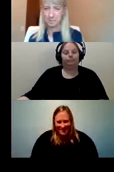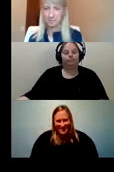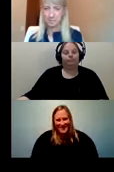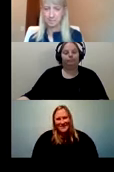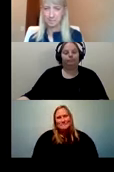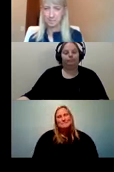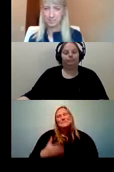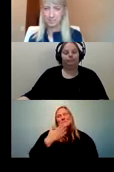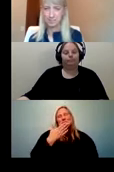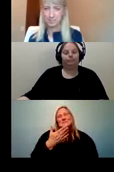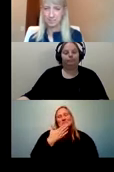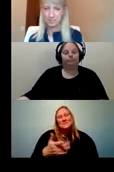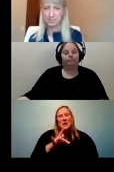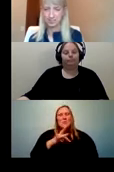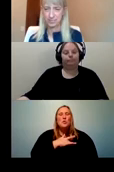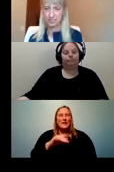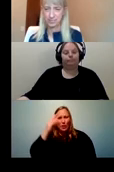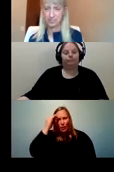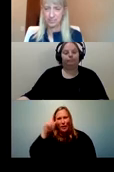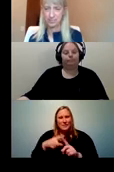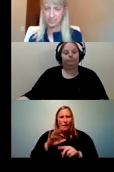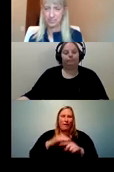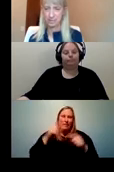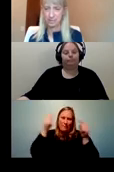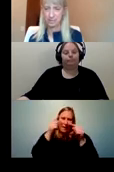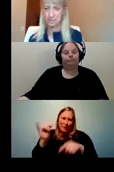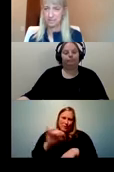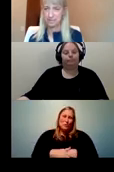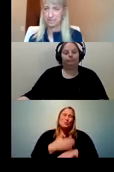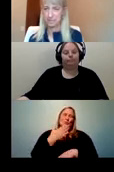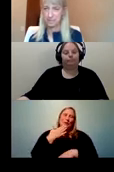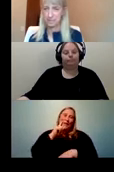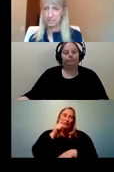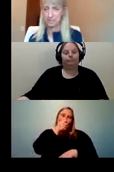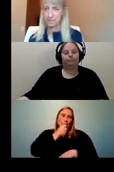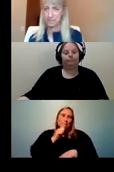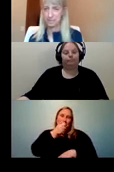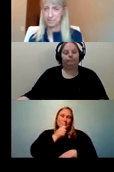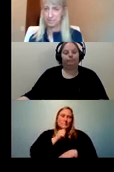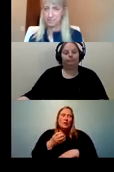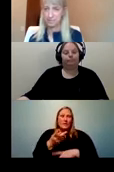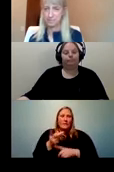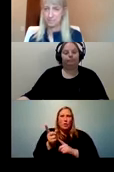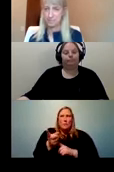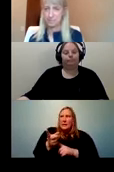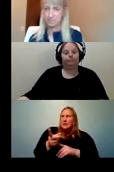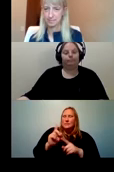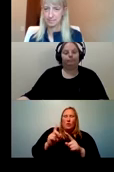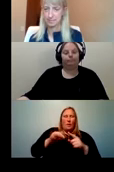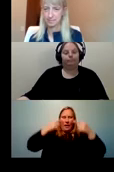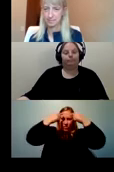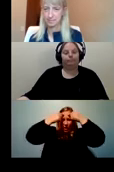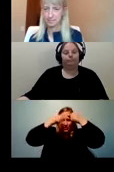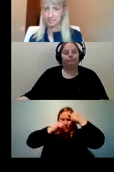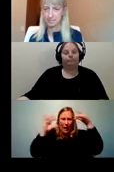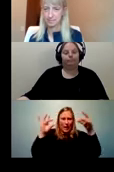Thanks. I appreciate the thoughts on the migraine too. Thanks for hanging in with me. There's a few minutes where the thoughts weren't exactly connecting as well as